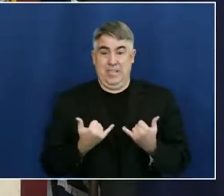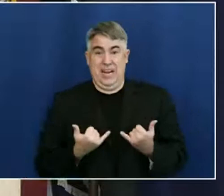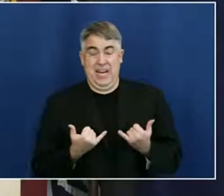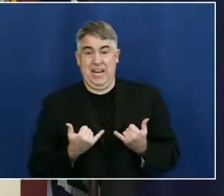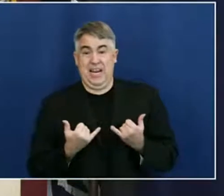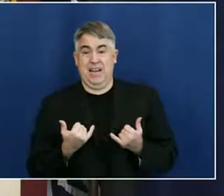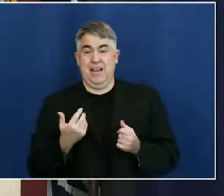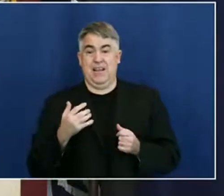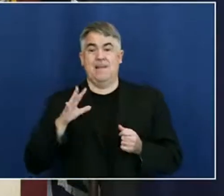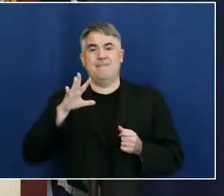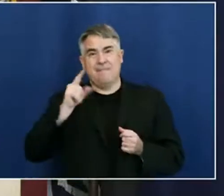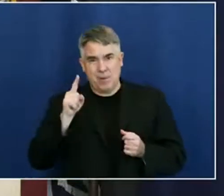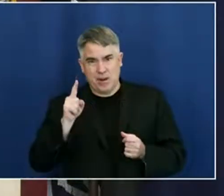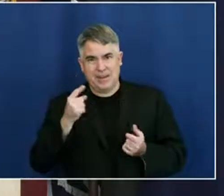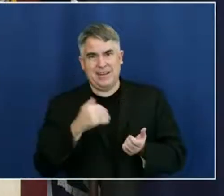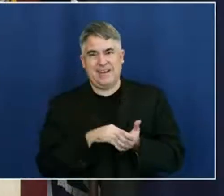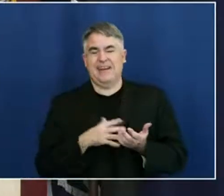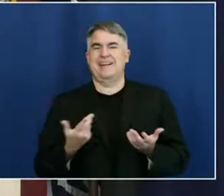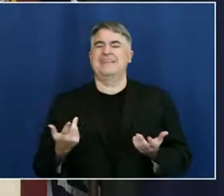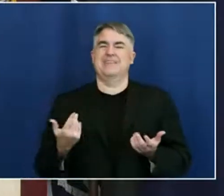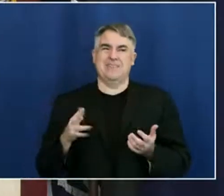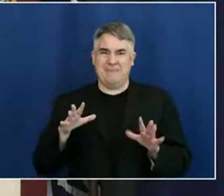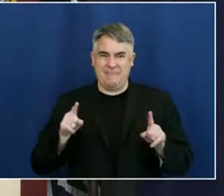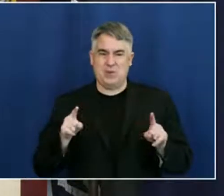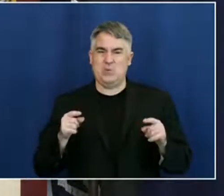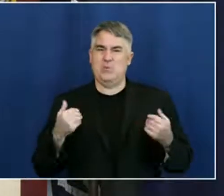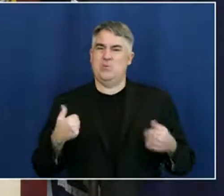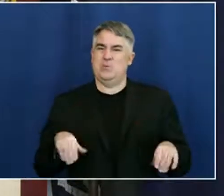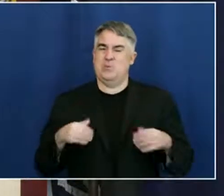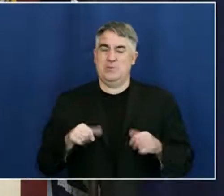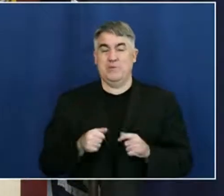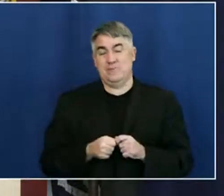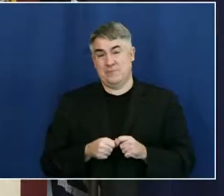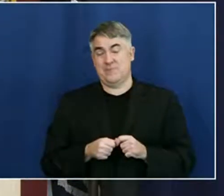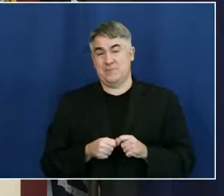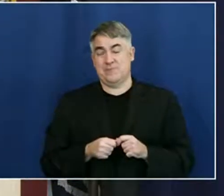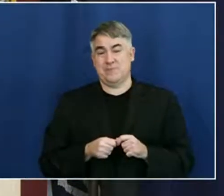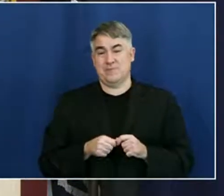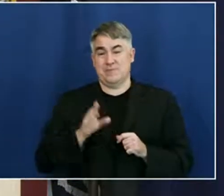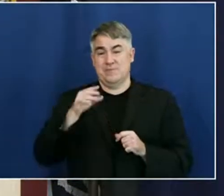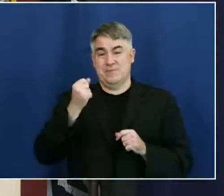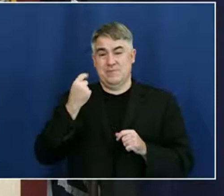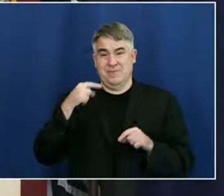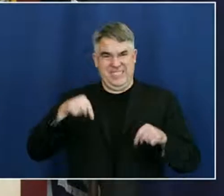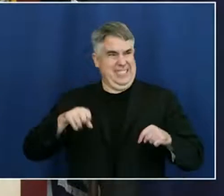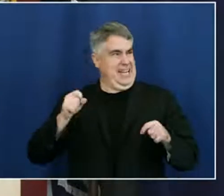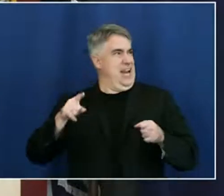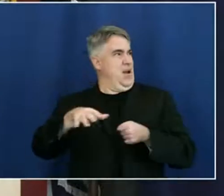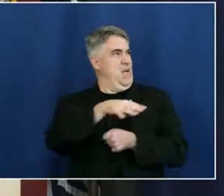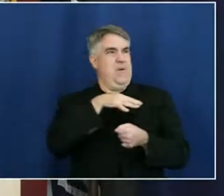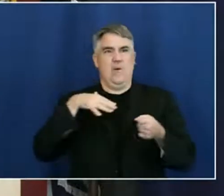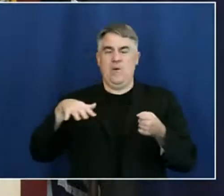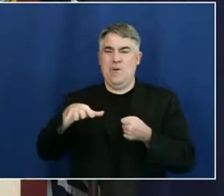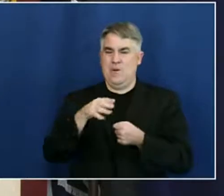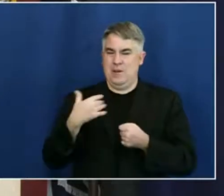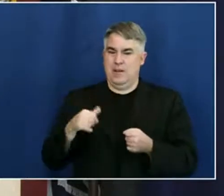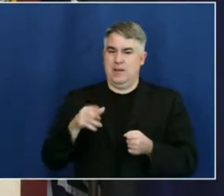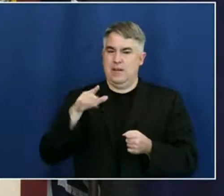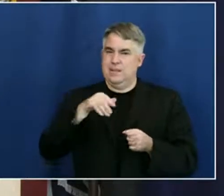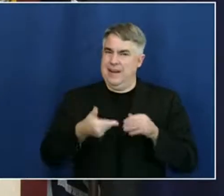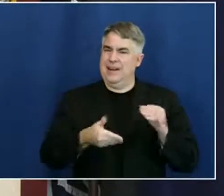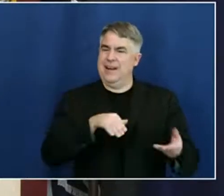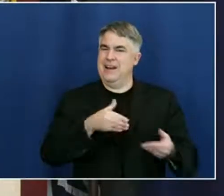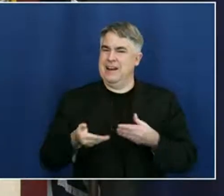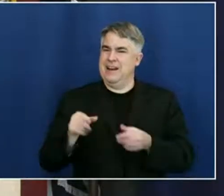from COVID-19. This is just over 100 of our fellow San Diegans who lost their life that have been reported in the last